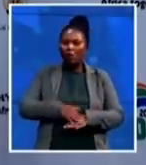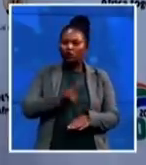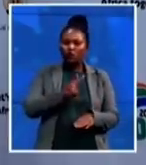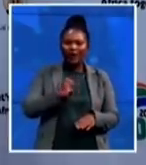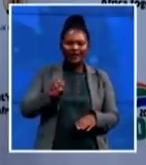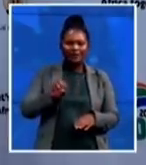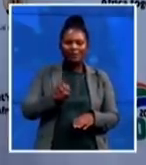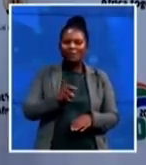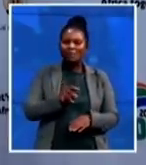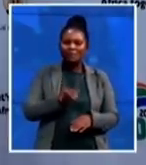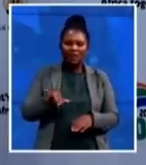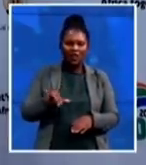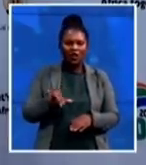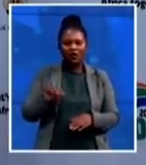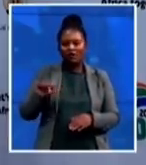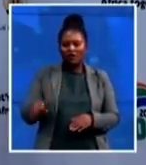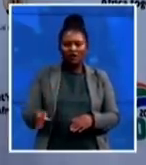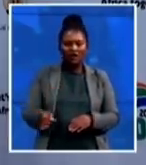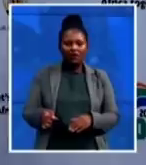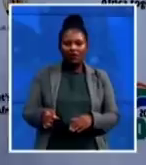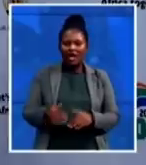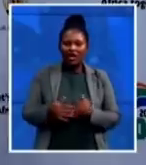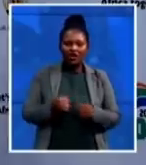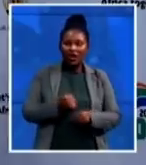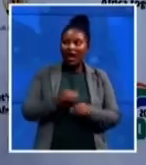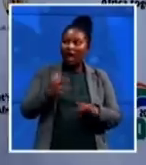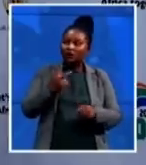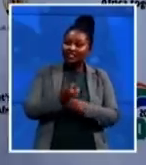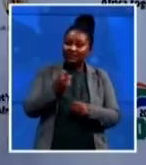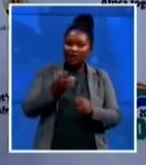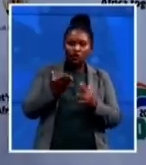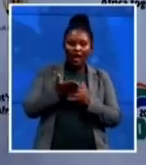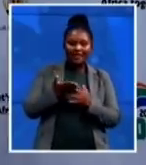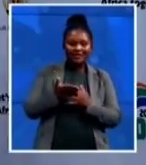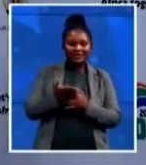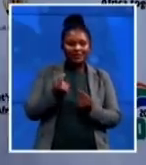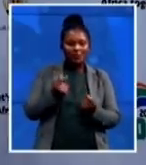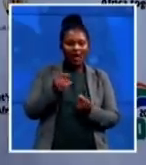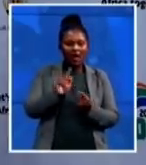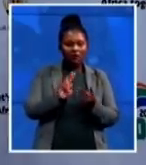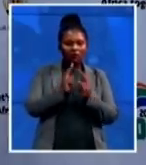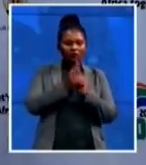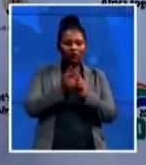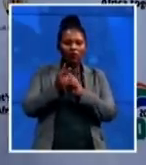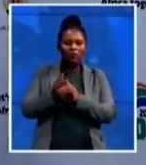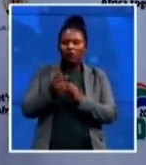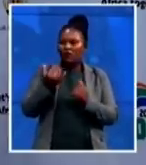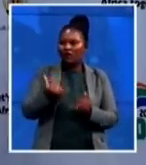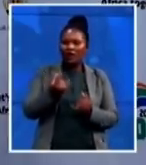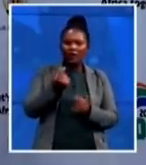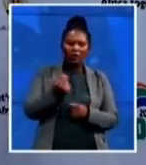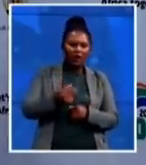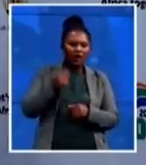is difficult to access loans because of that situation, ratings and everything else, because we are in a world which is